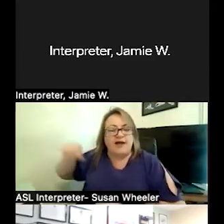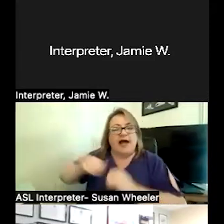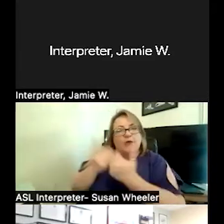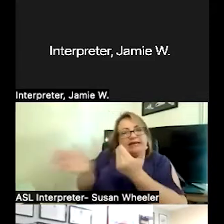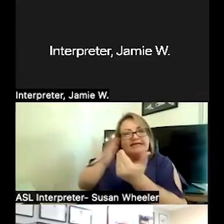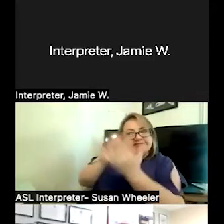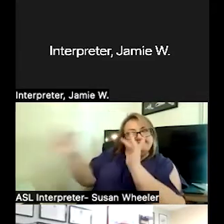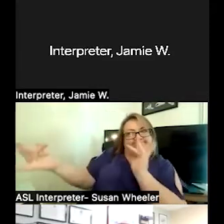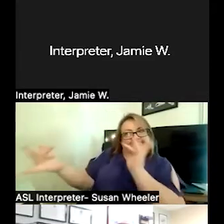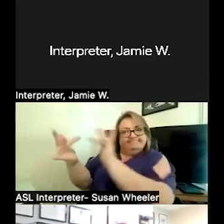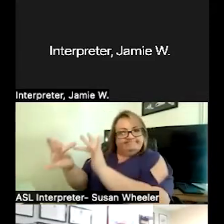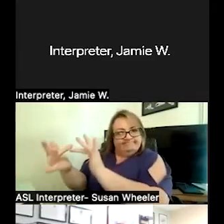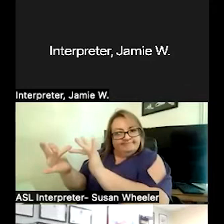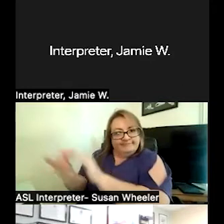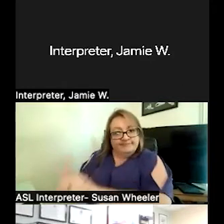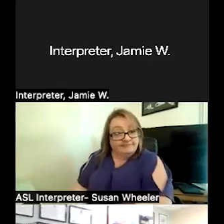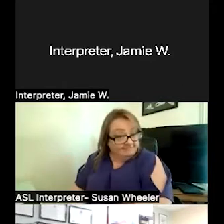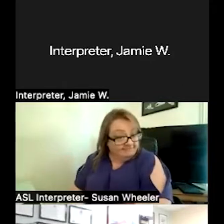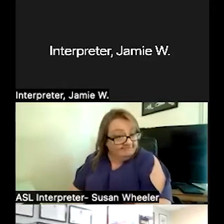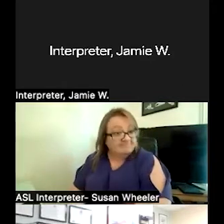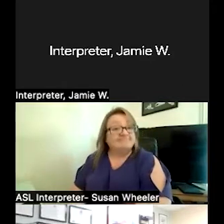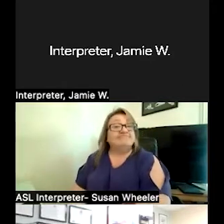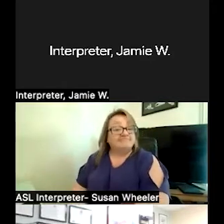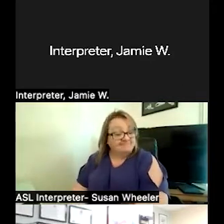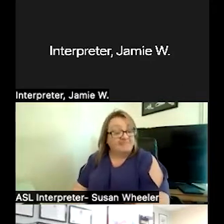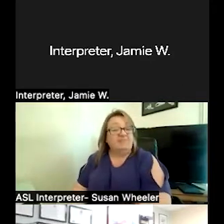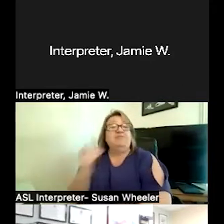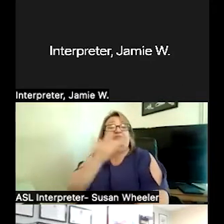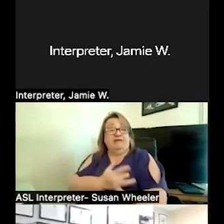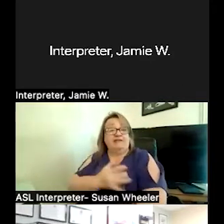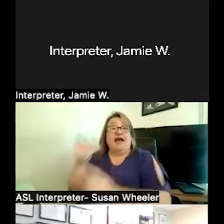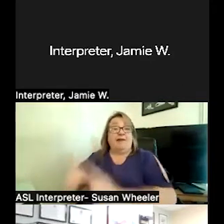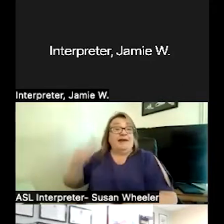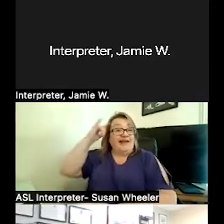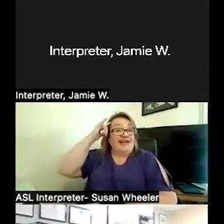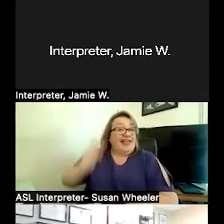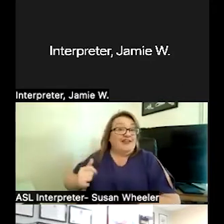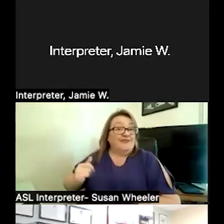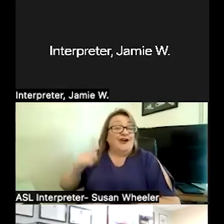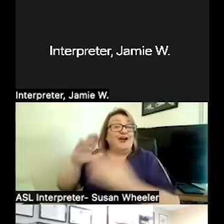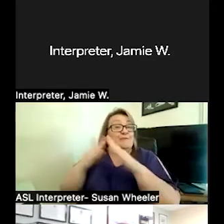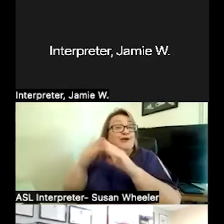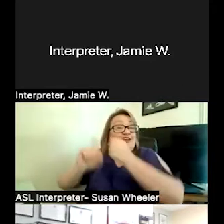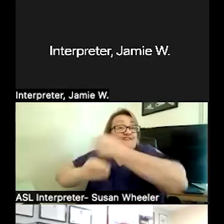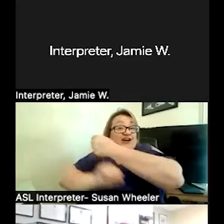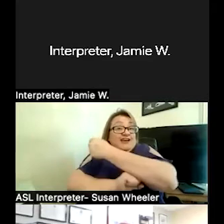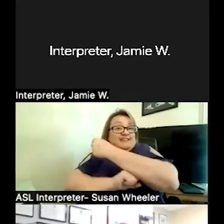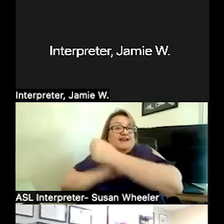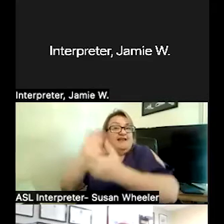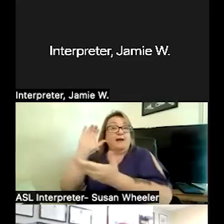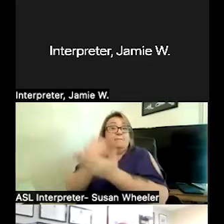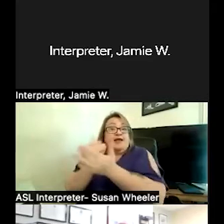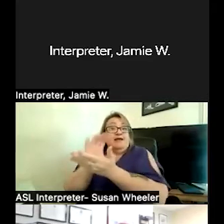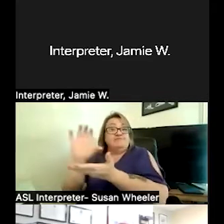do that. So we're very fortunate that we're able to get a grant from the California Community Foundation to